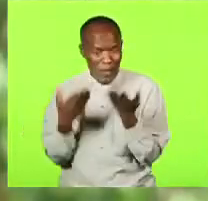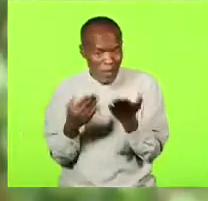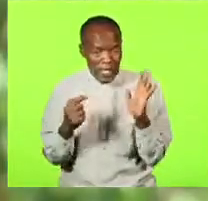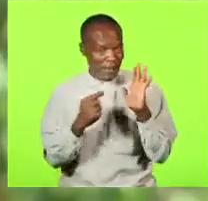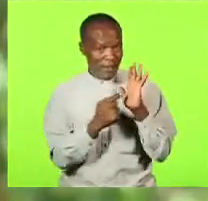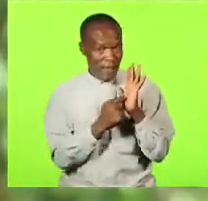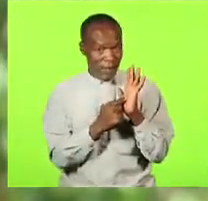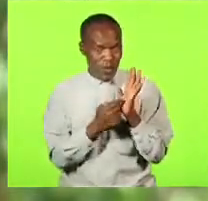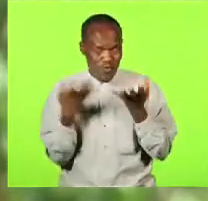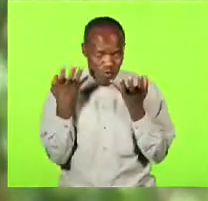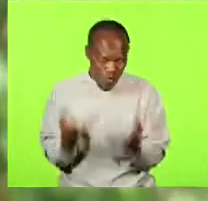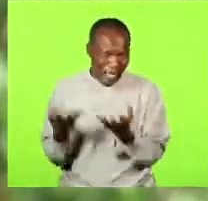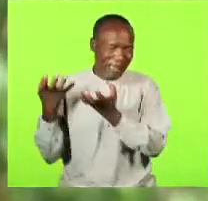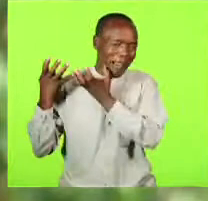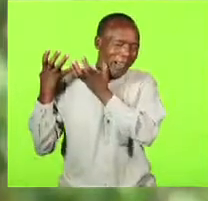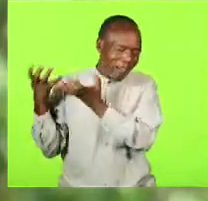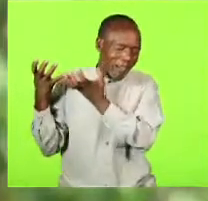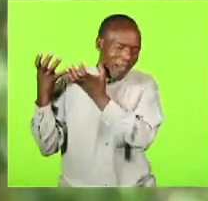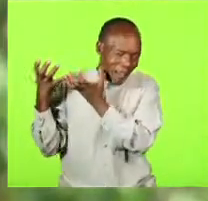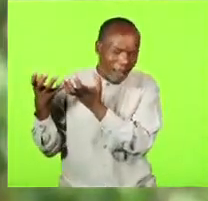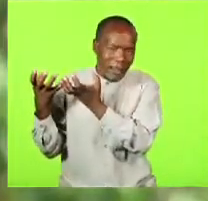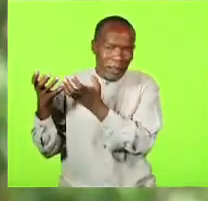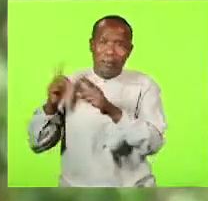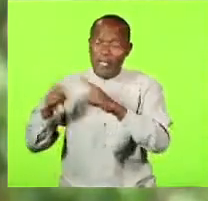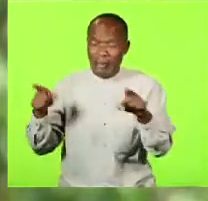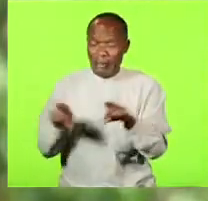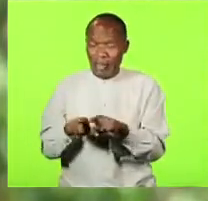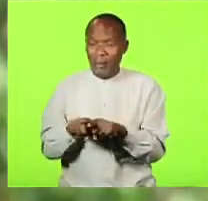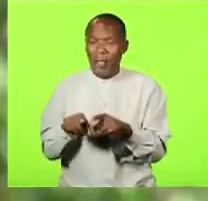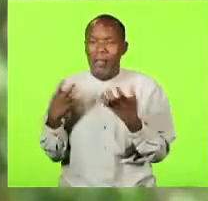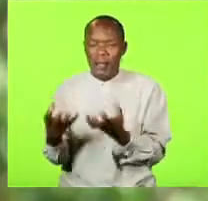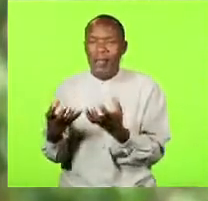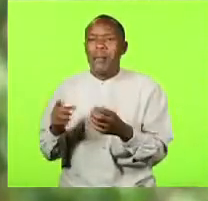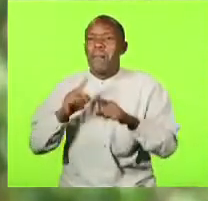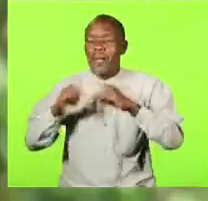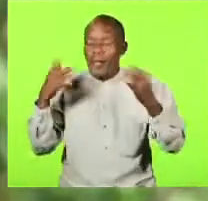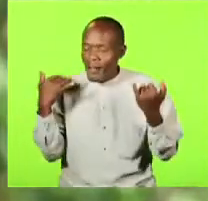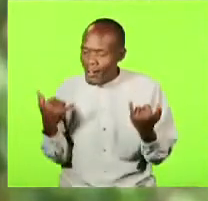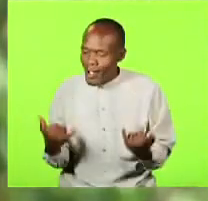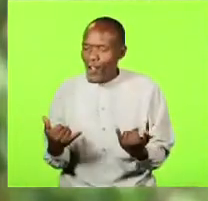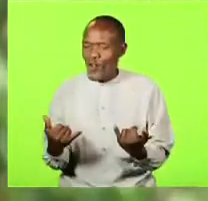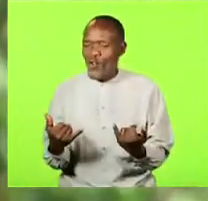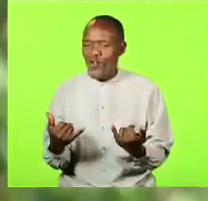we are going to talk